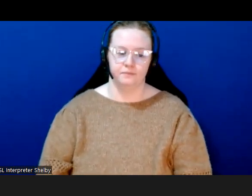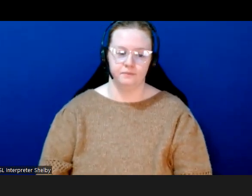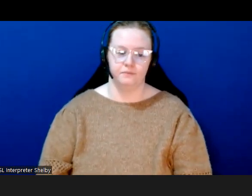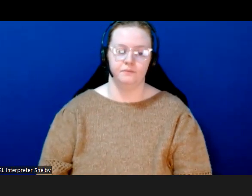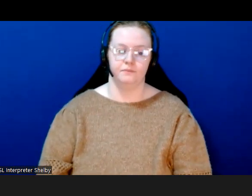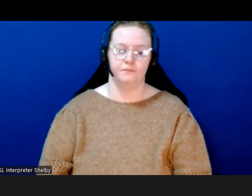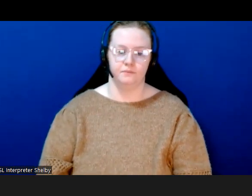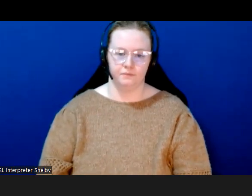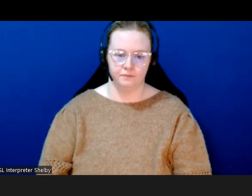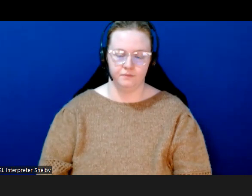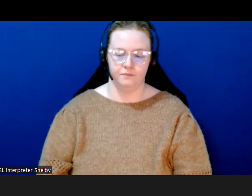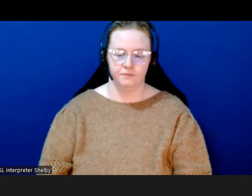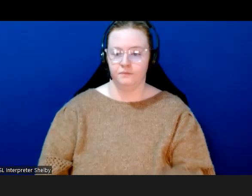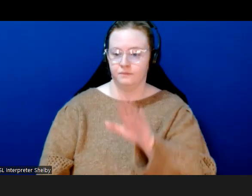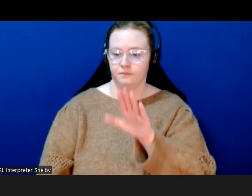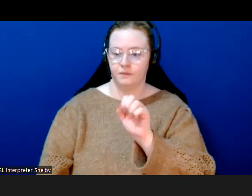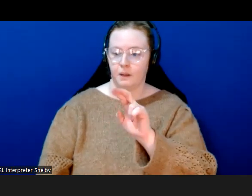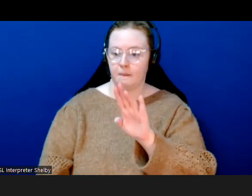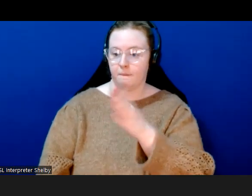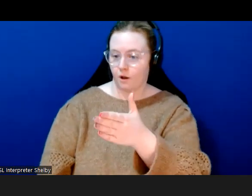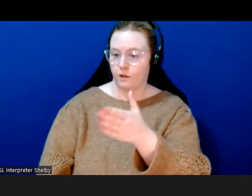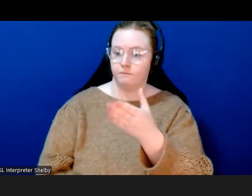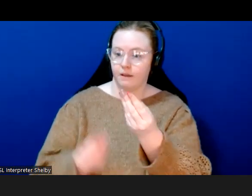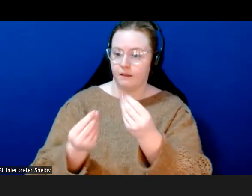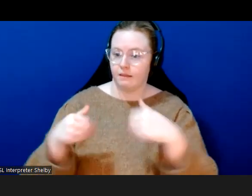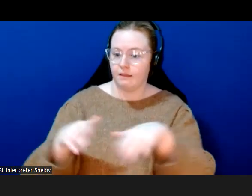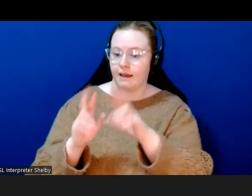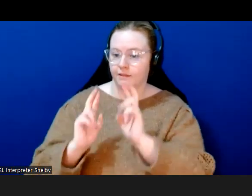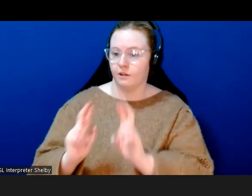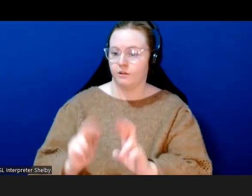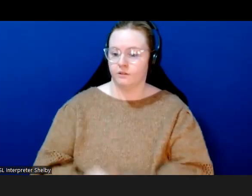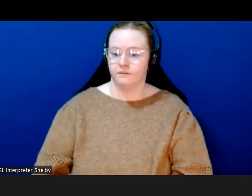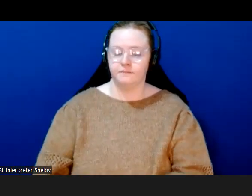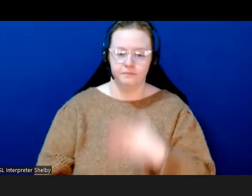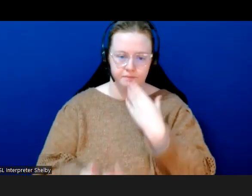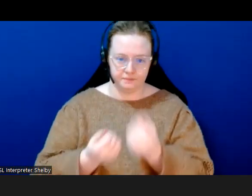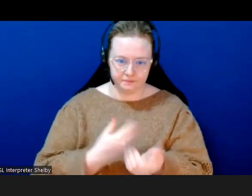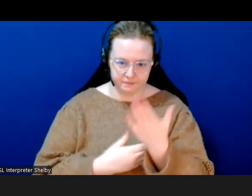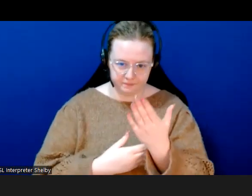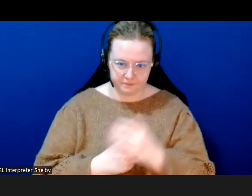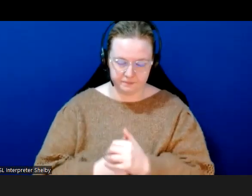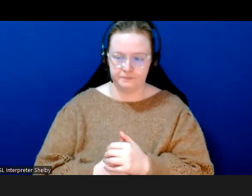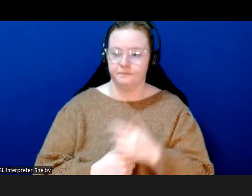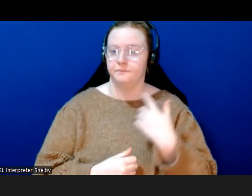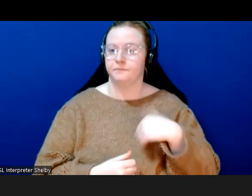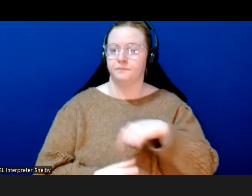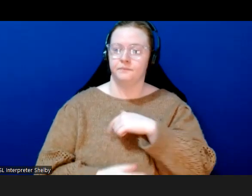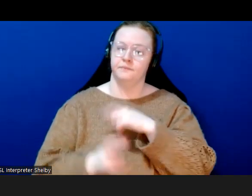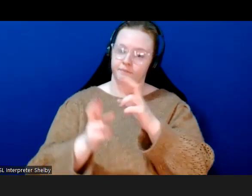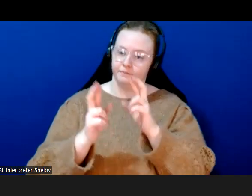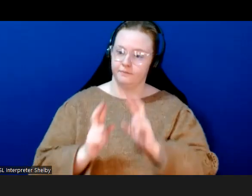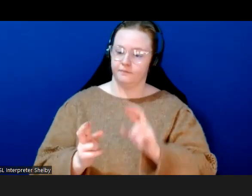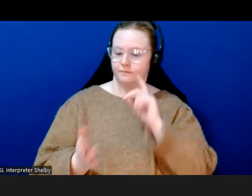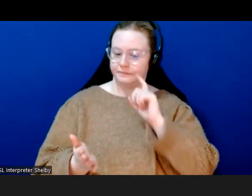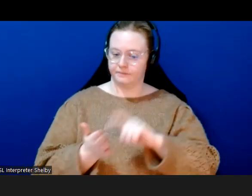And Barb, can you go ahead, please, and read our land acknowledgement? Good morning. We respectfully acknowledge the land on which